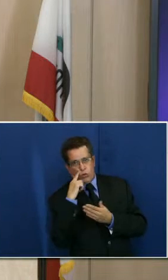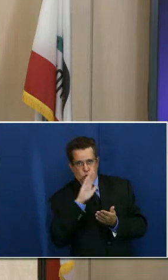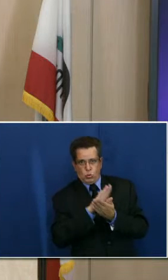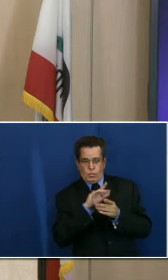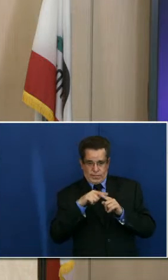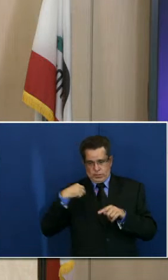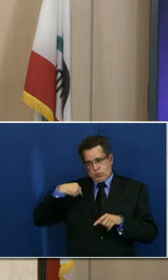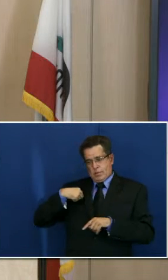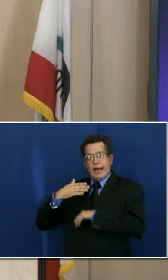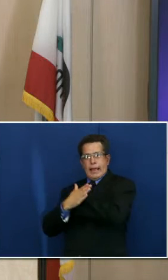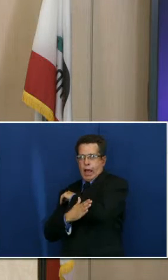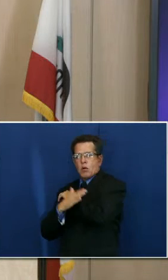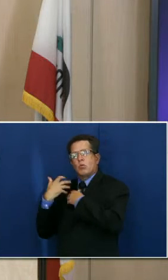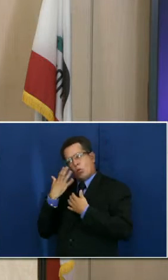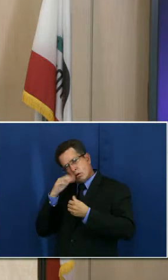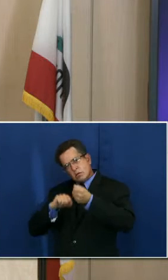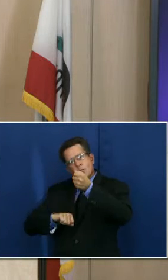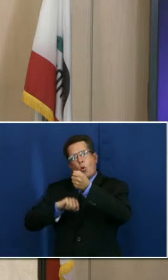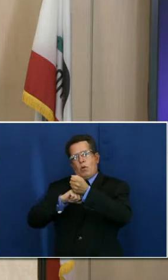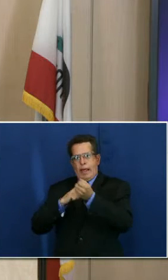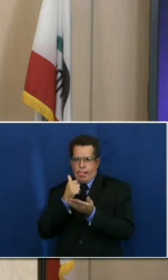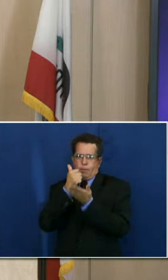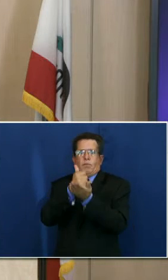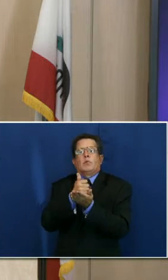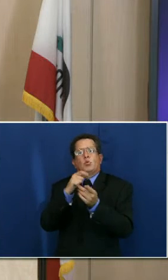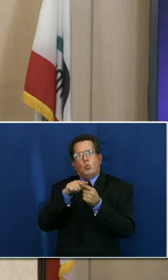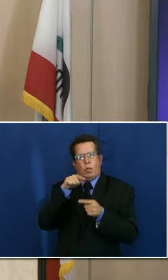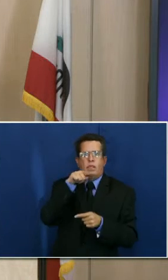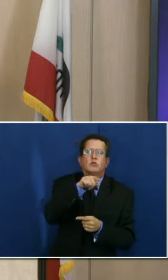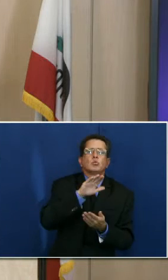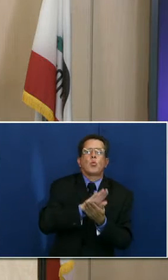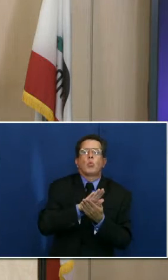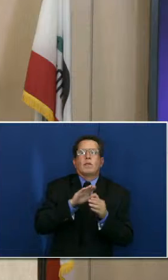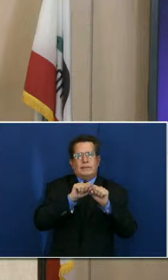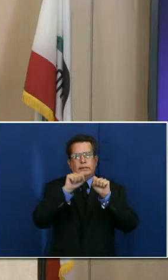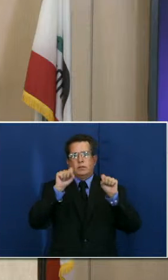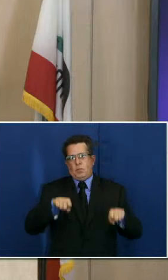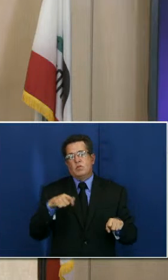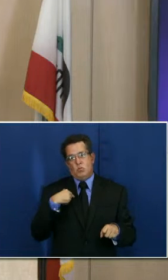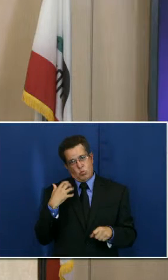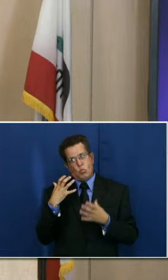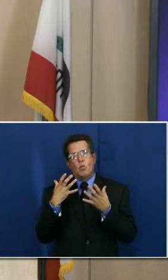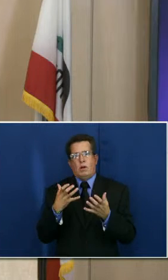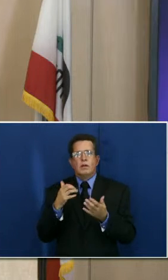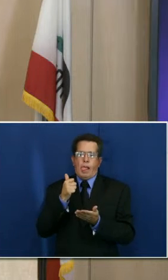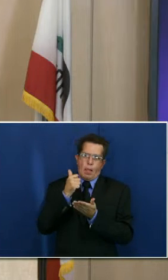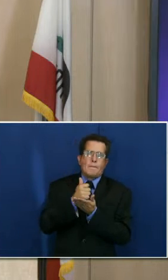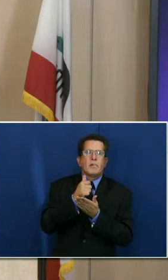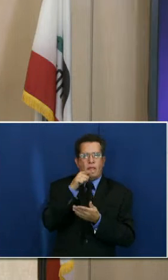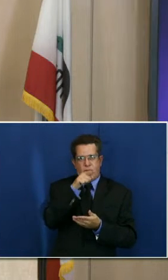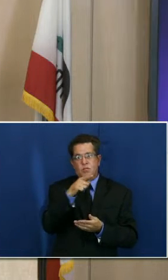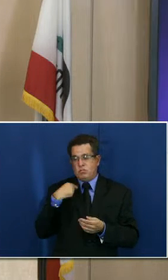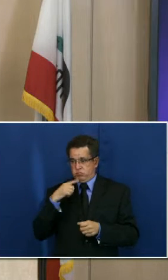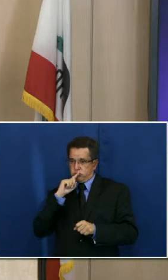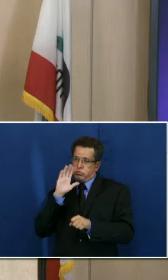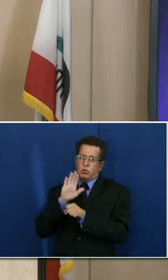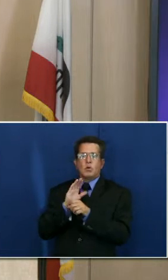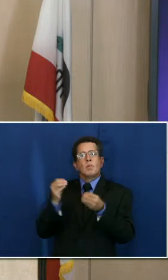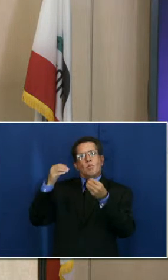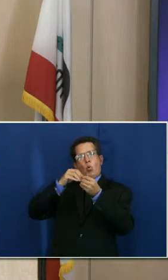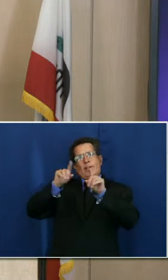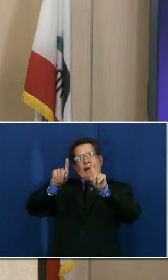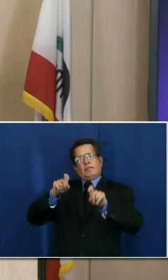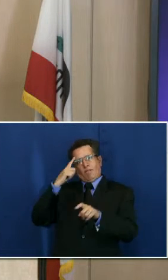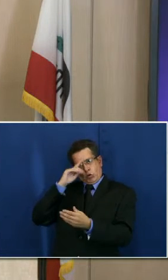county that we step up to help them meet this goal. And to that end, we have put in place the ability to have dedicated testing for